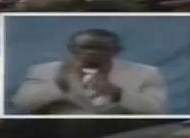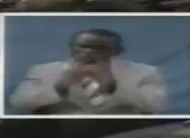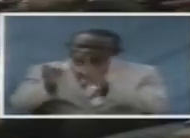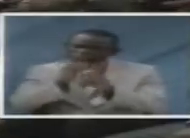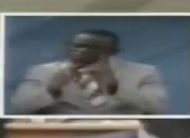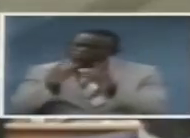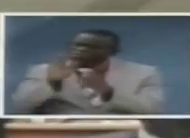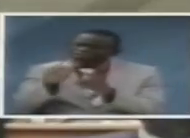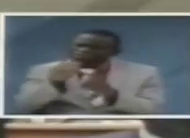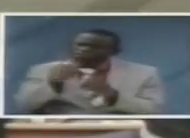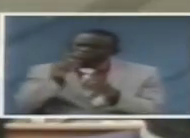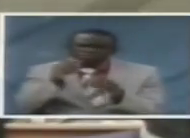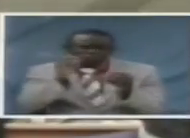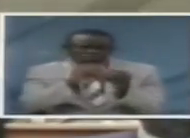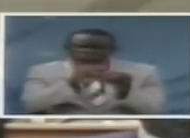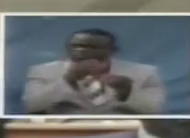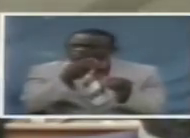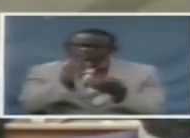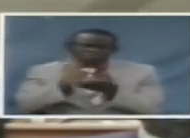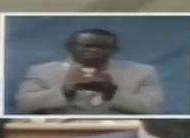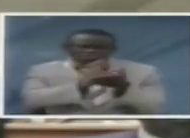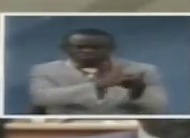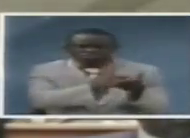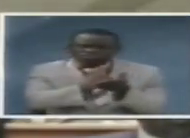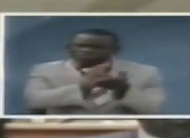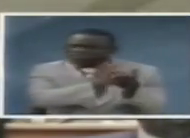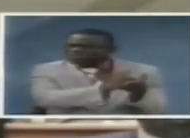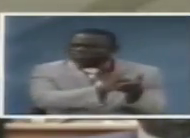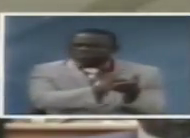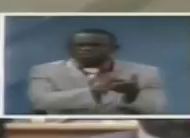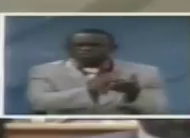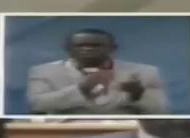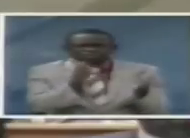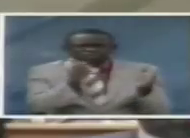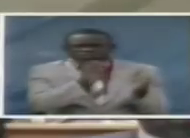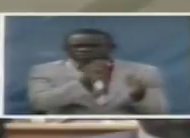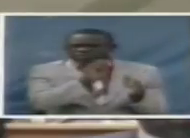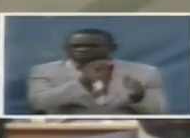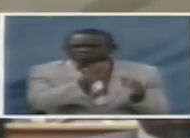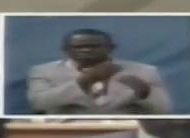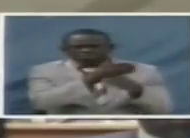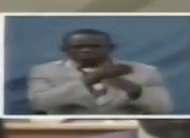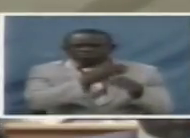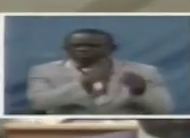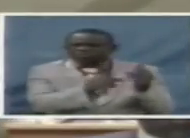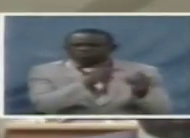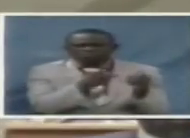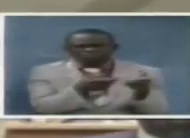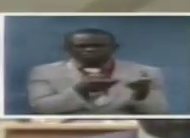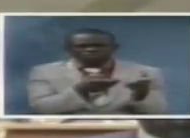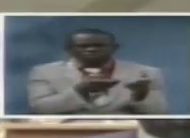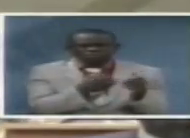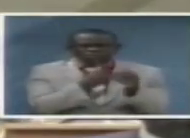medium enterprises using movable assets as collateral in line with the provisions of the